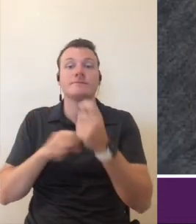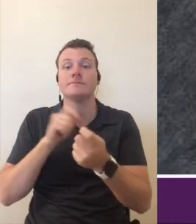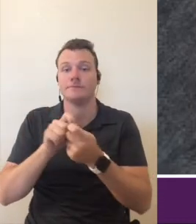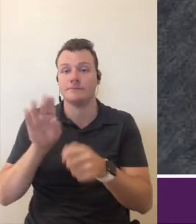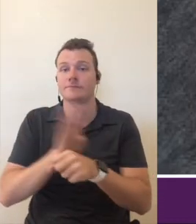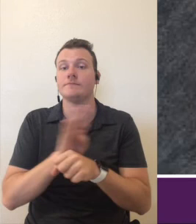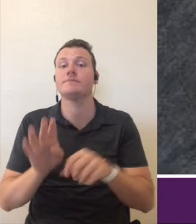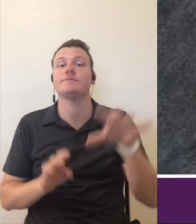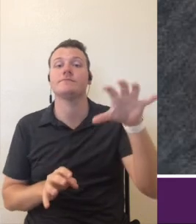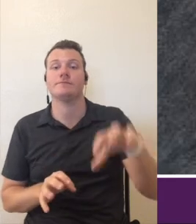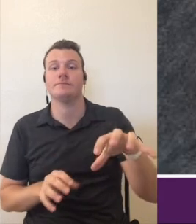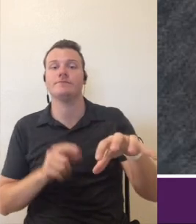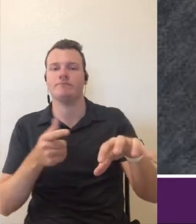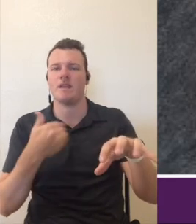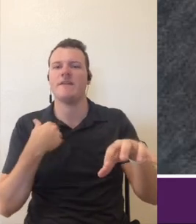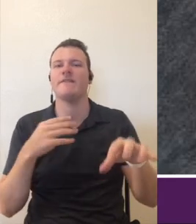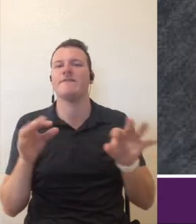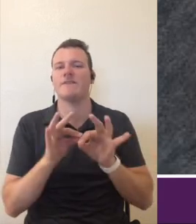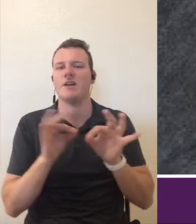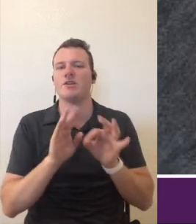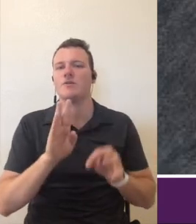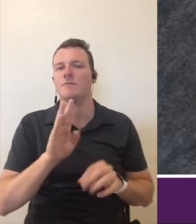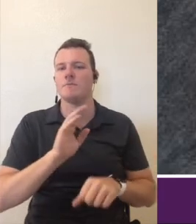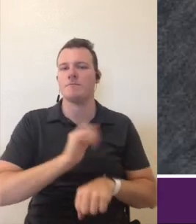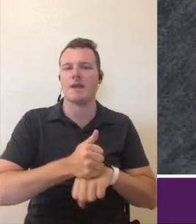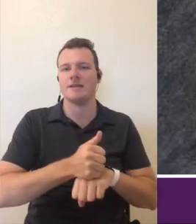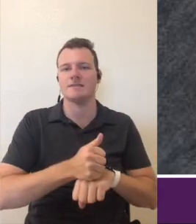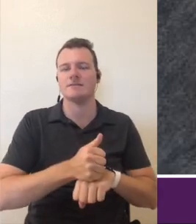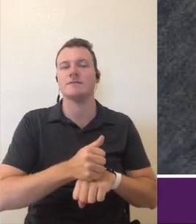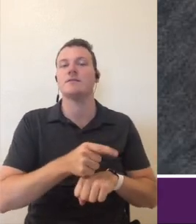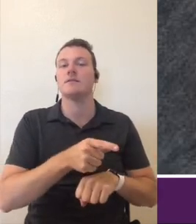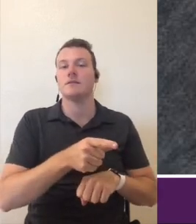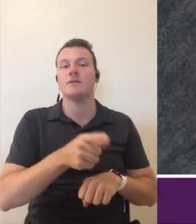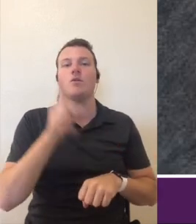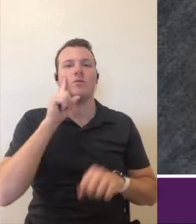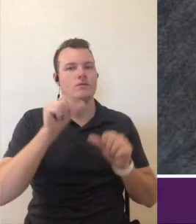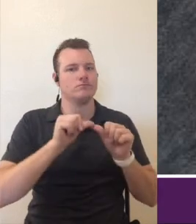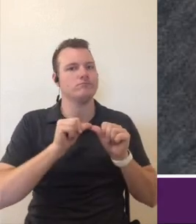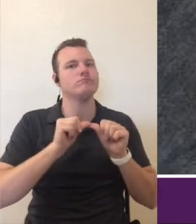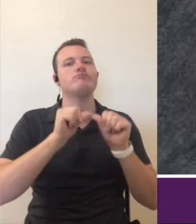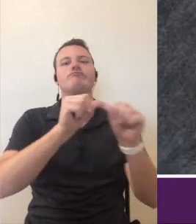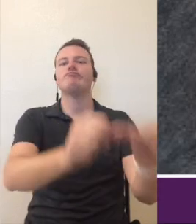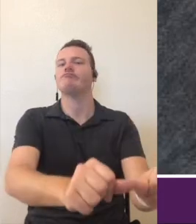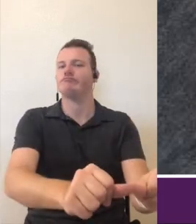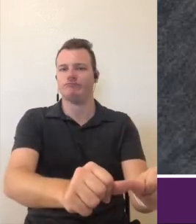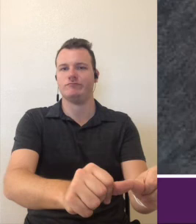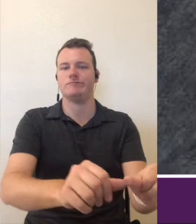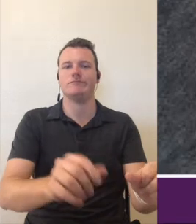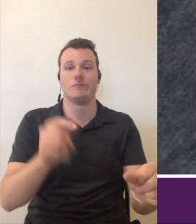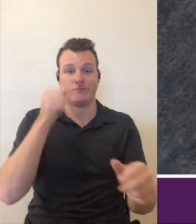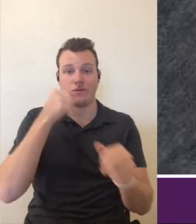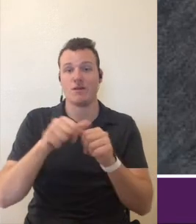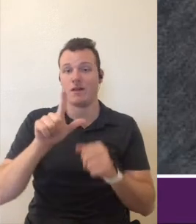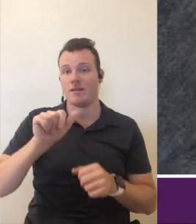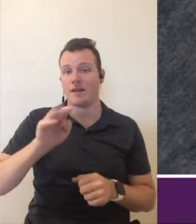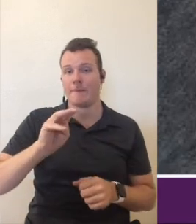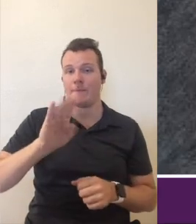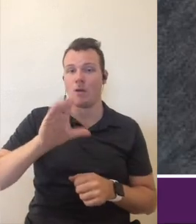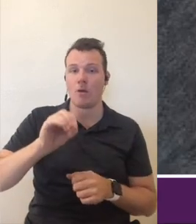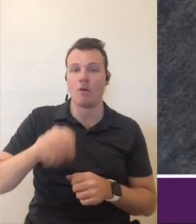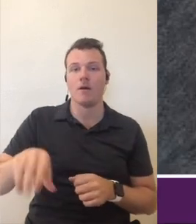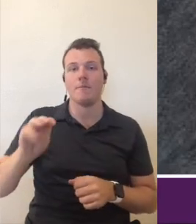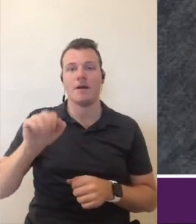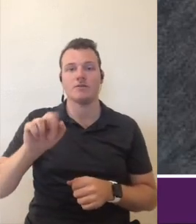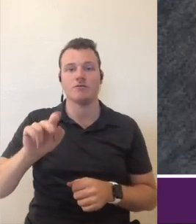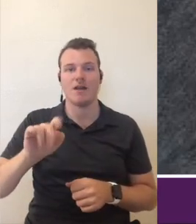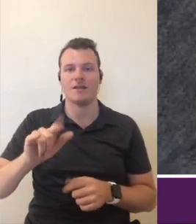finding is this: there are certain practices that are value-based that will continue to thrive in a